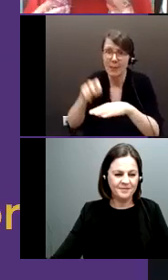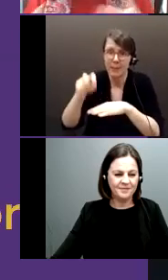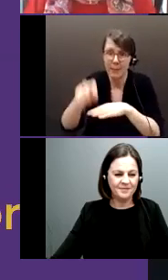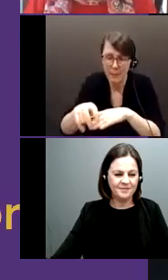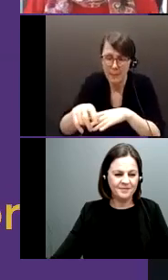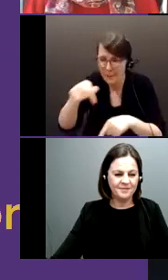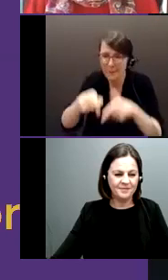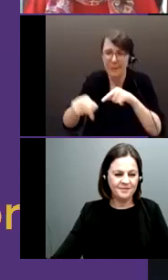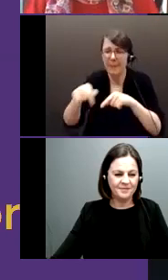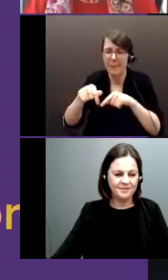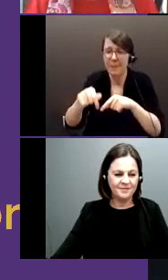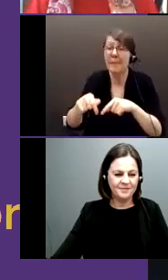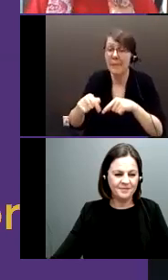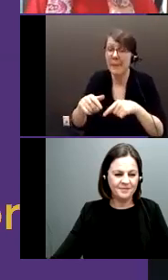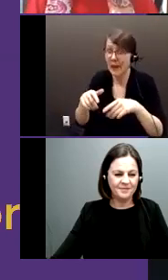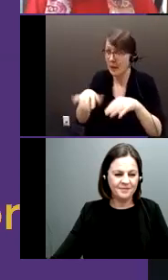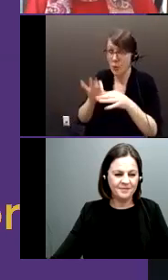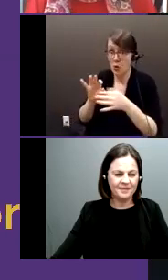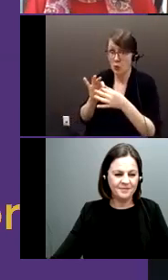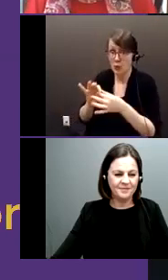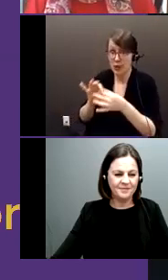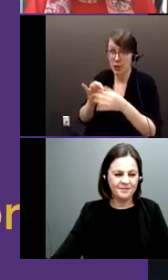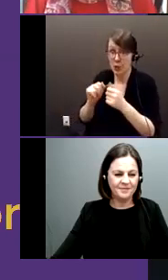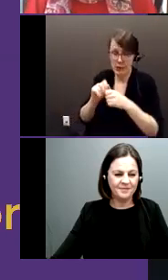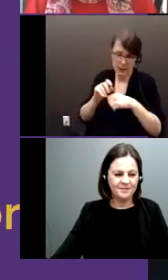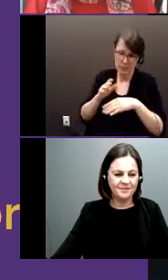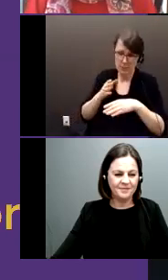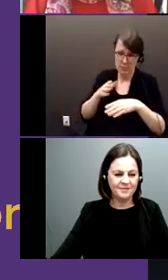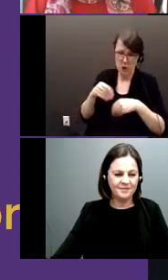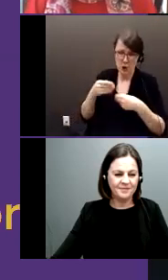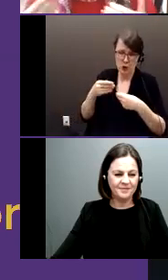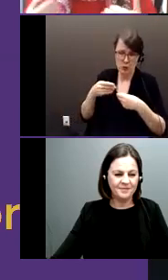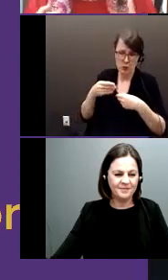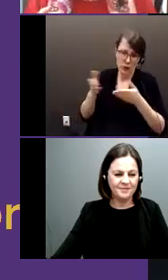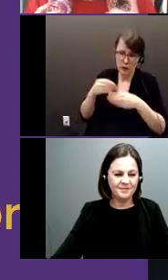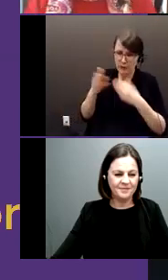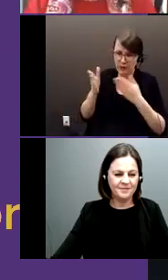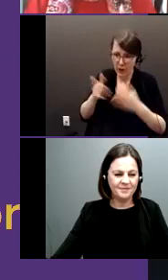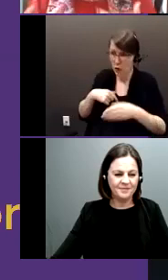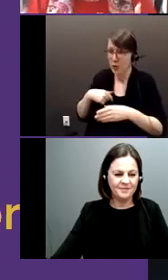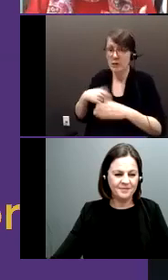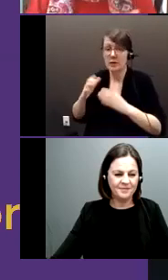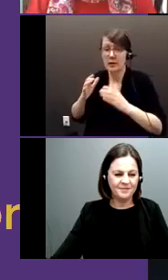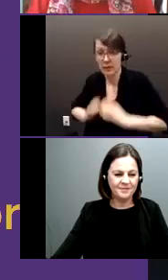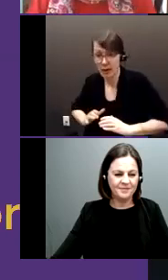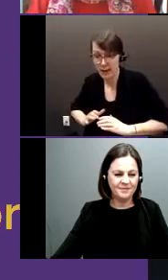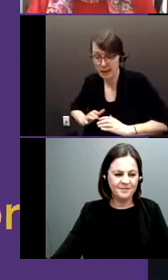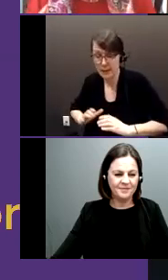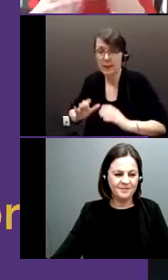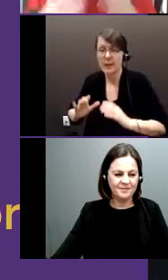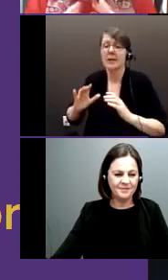I want to just share a couple of things. Thank you. I want to just share a couple of things that I think are important for me and important for us to